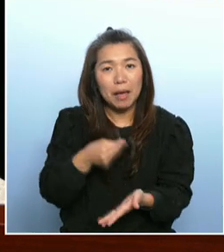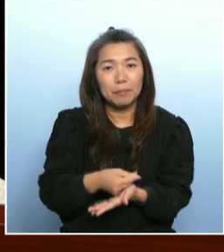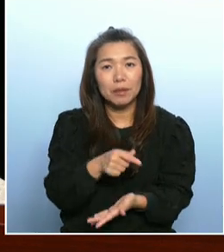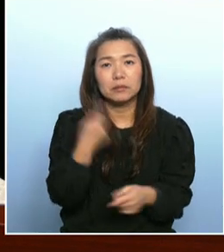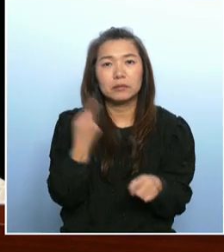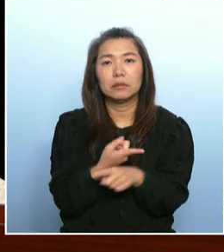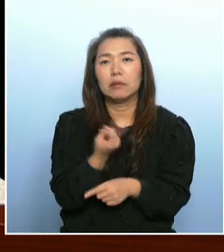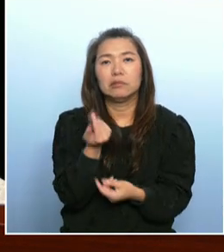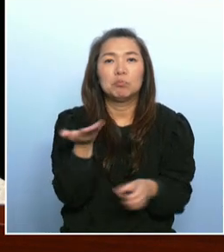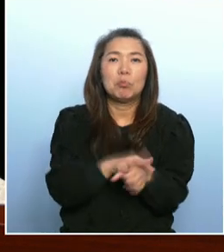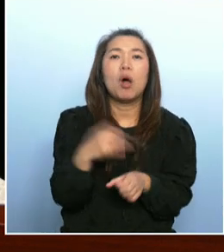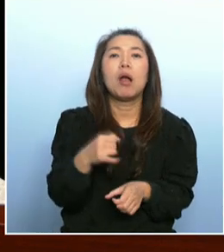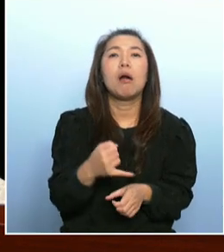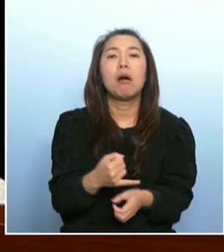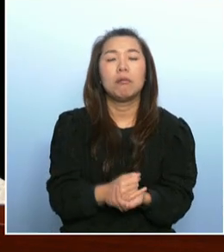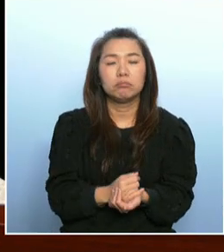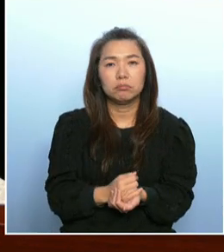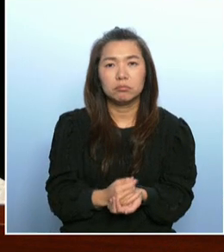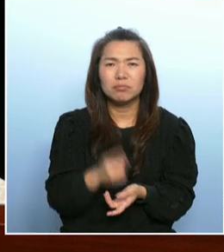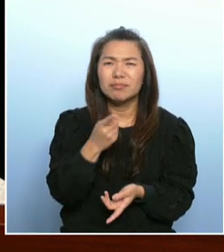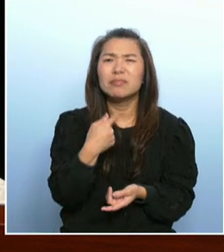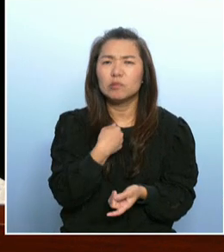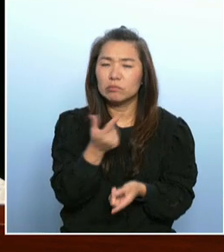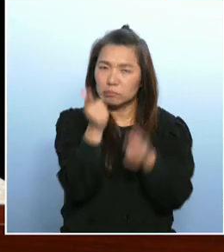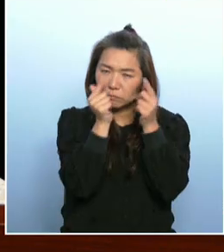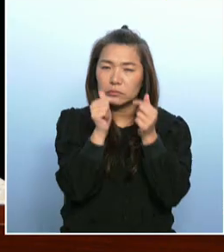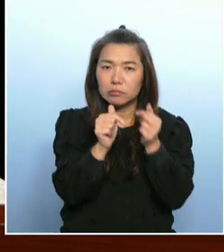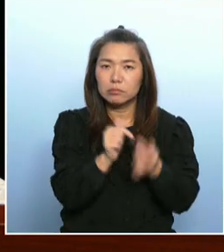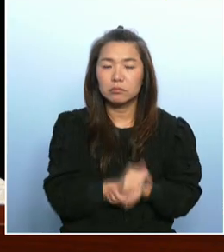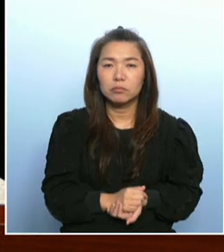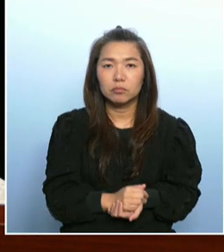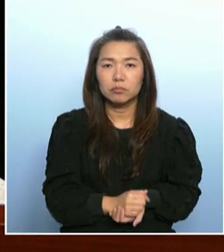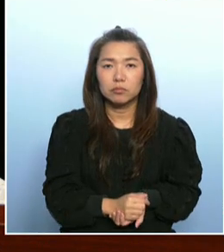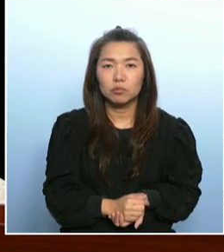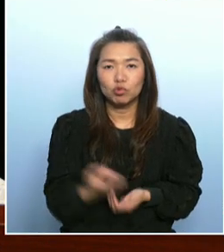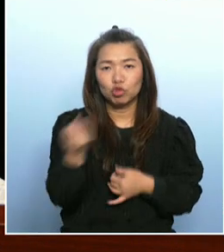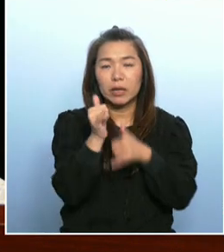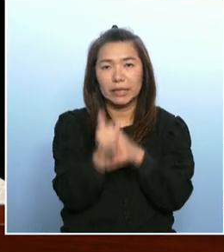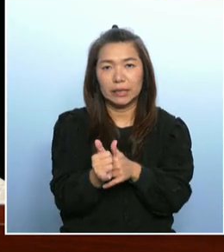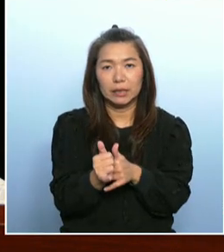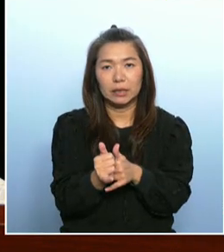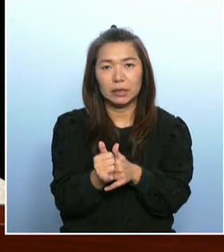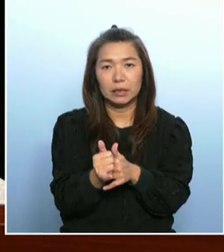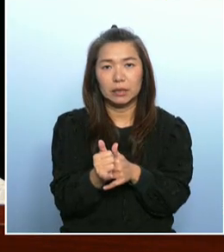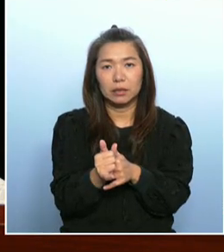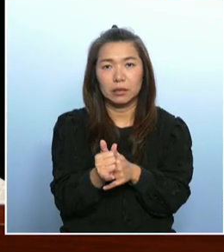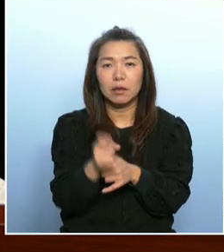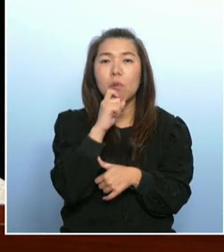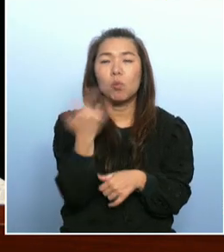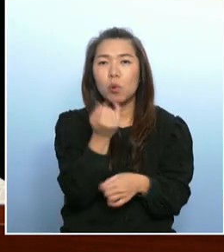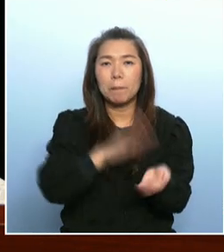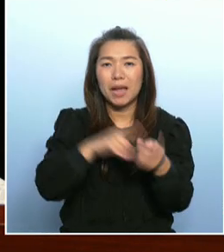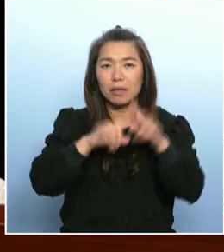allowance of $4,000, that's not enough to cover the purchase of medical equipment or